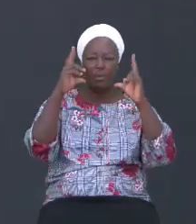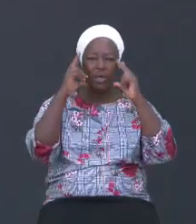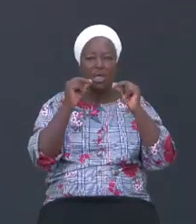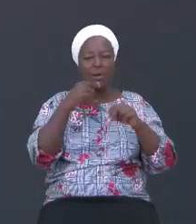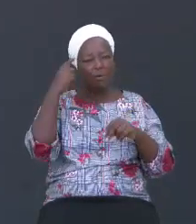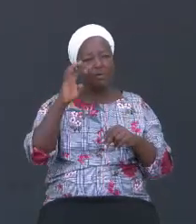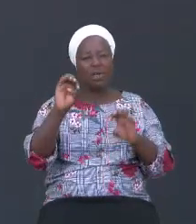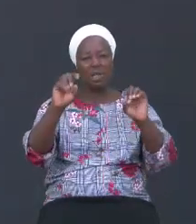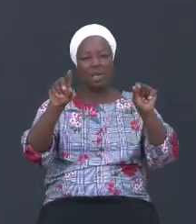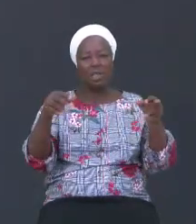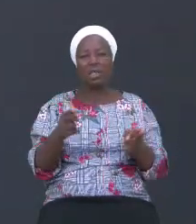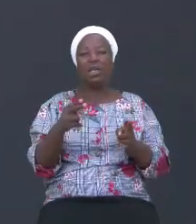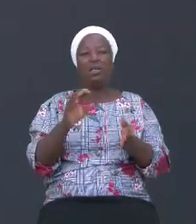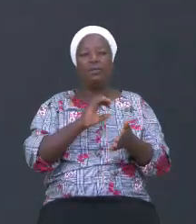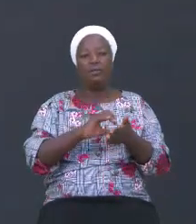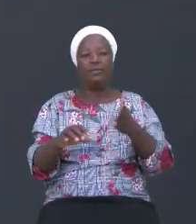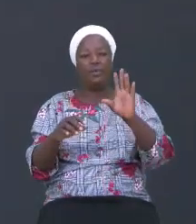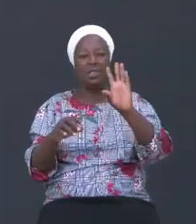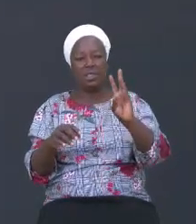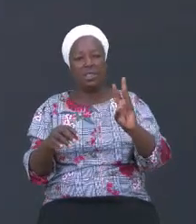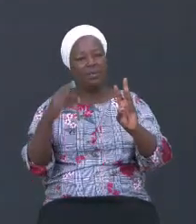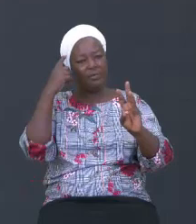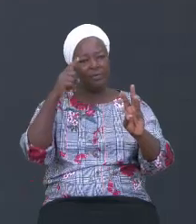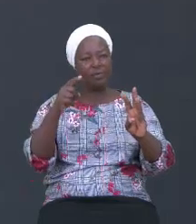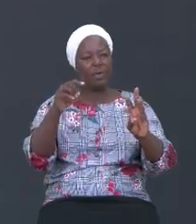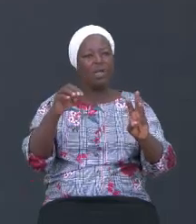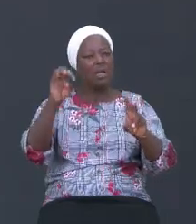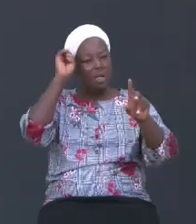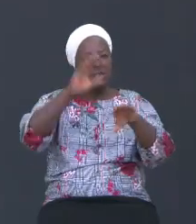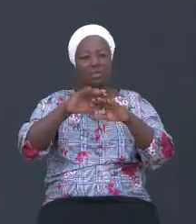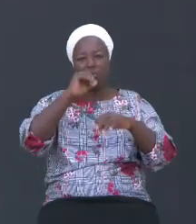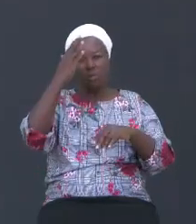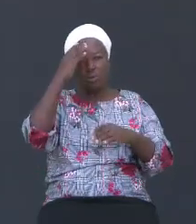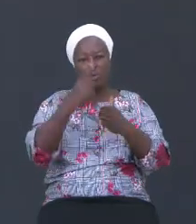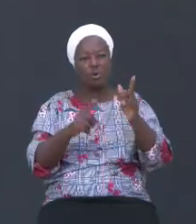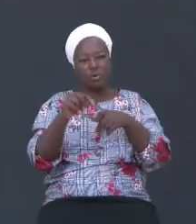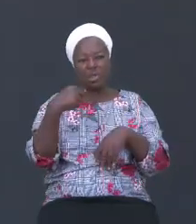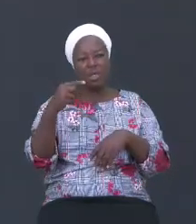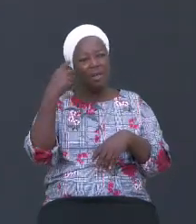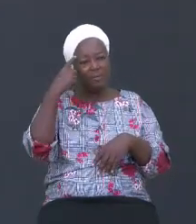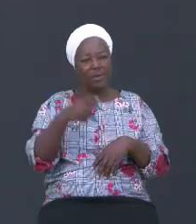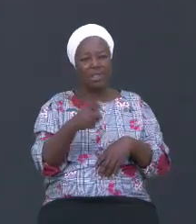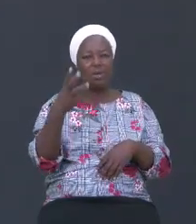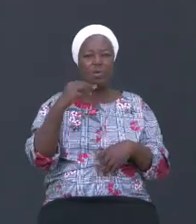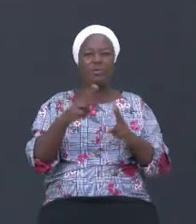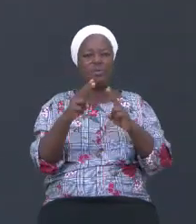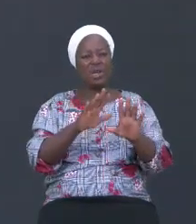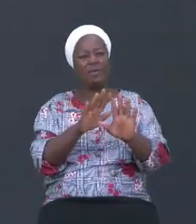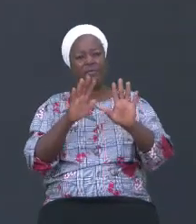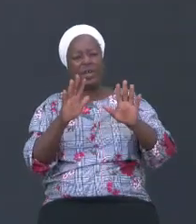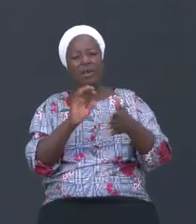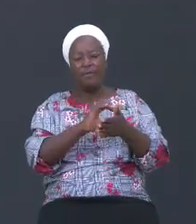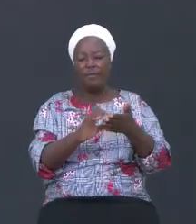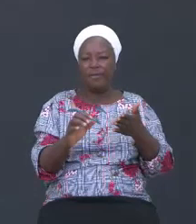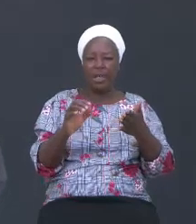in verse 6, for he wist not what to say, for they were so afraid. And then